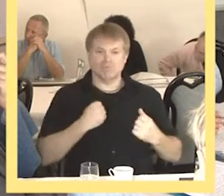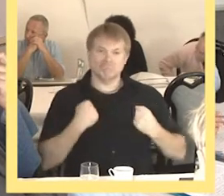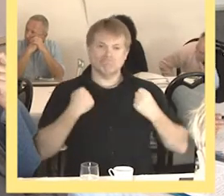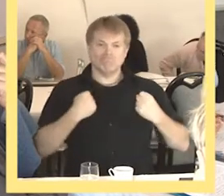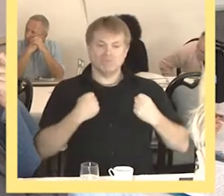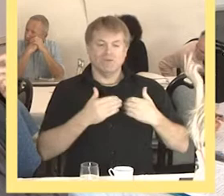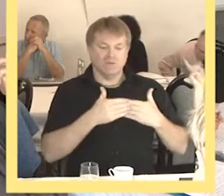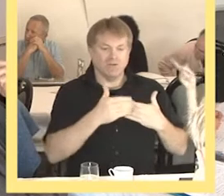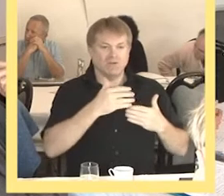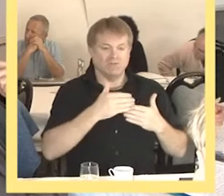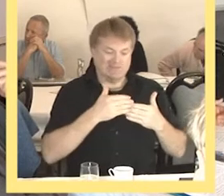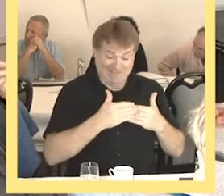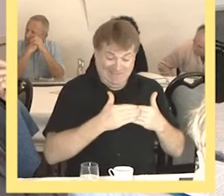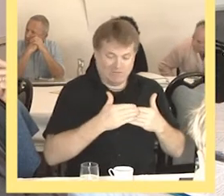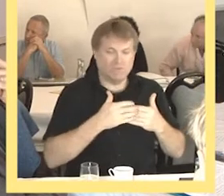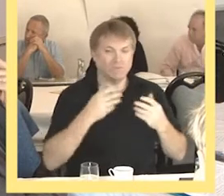Svenja, okay. You want to